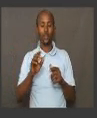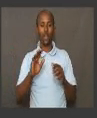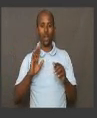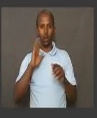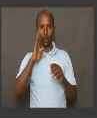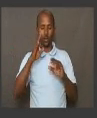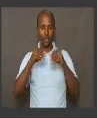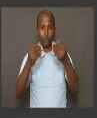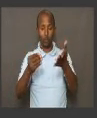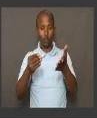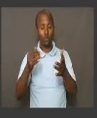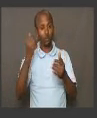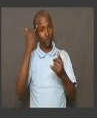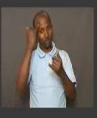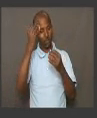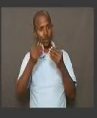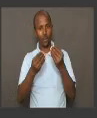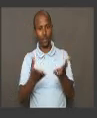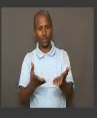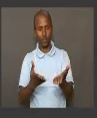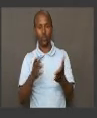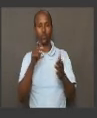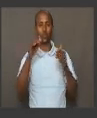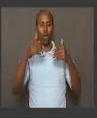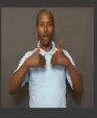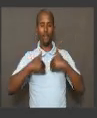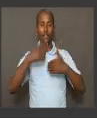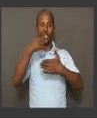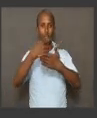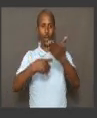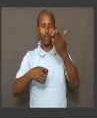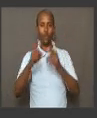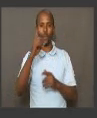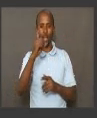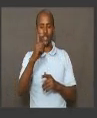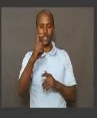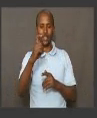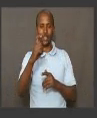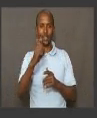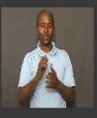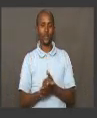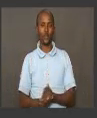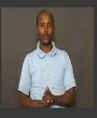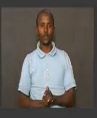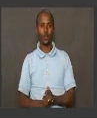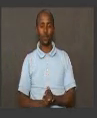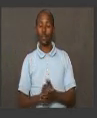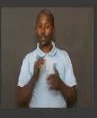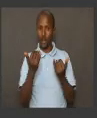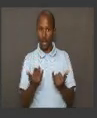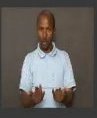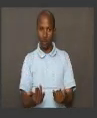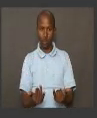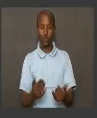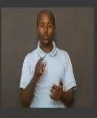give you a hint. You have the value of the x-coordinate. So